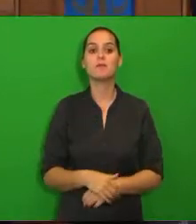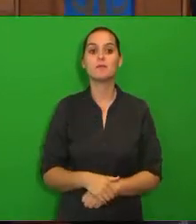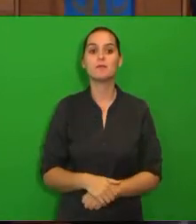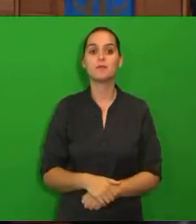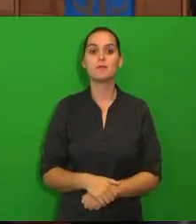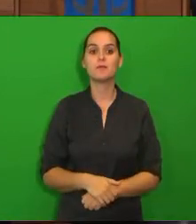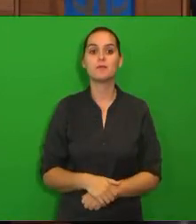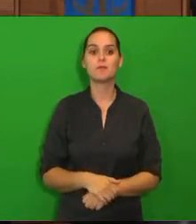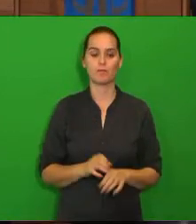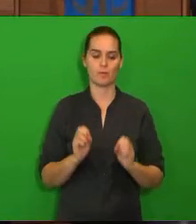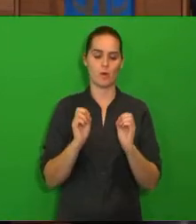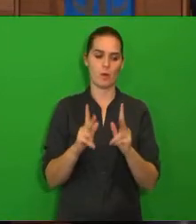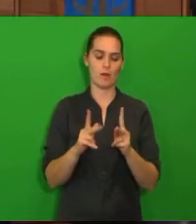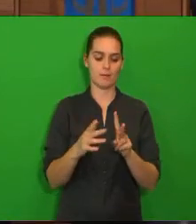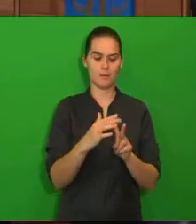Okay.